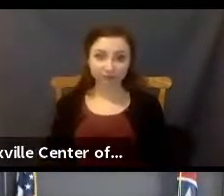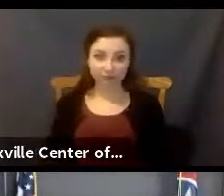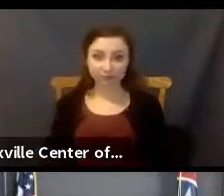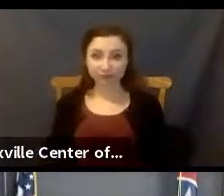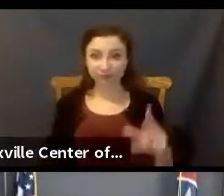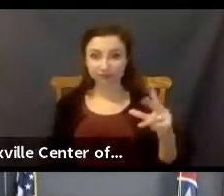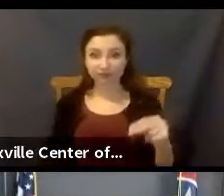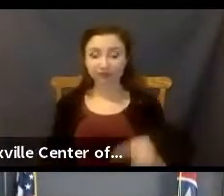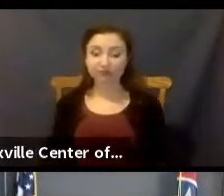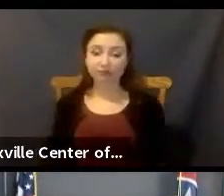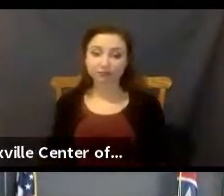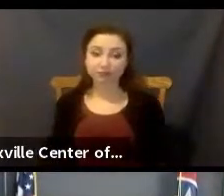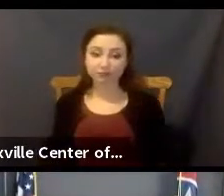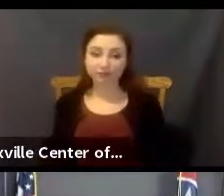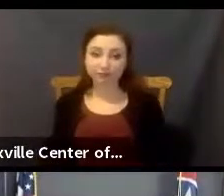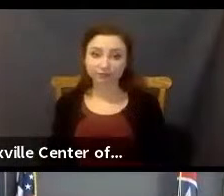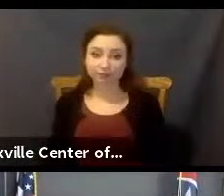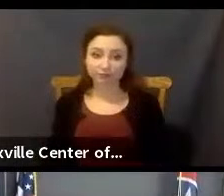No.